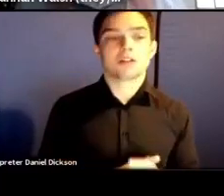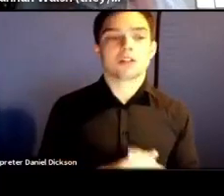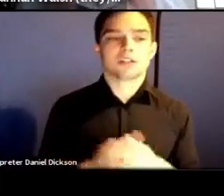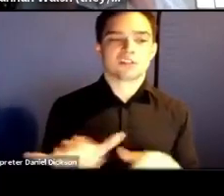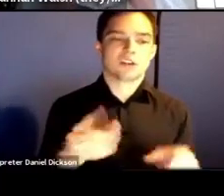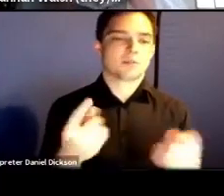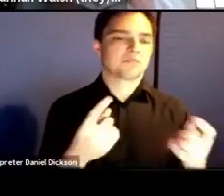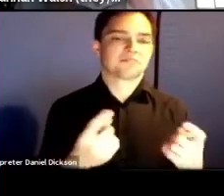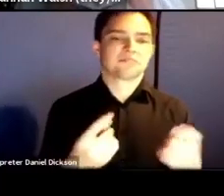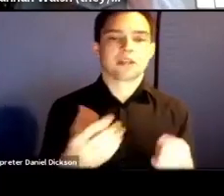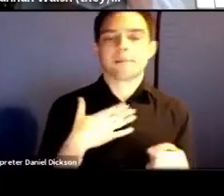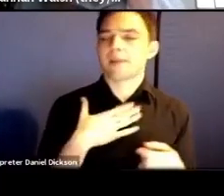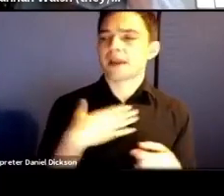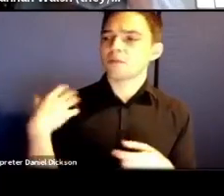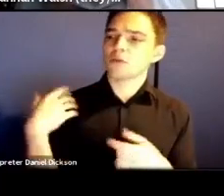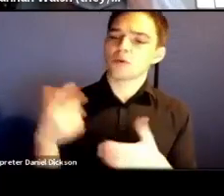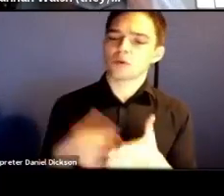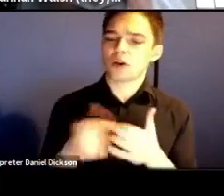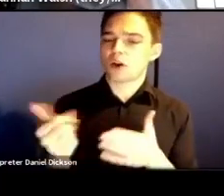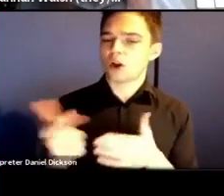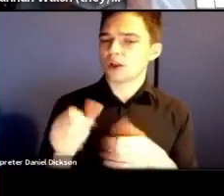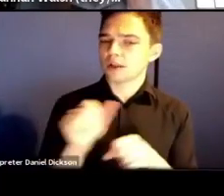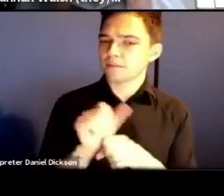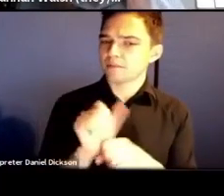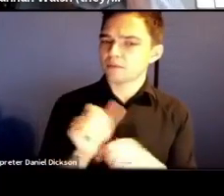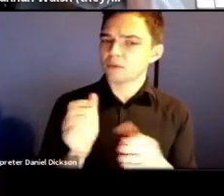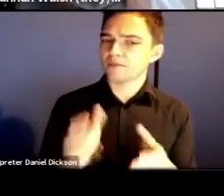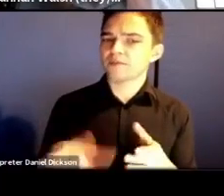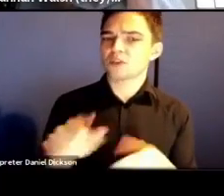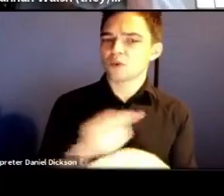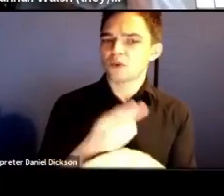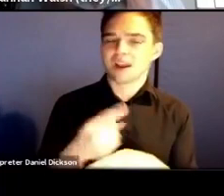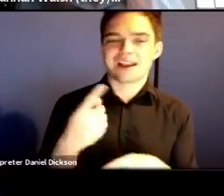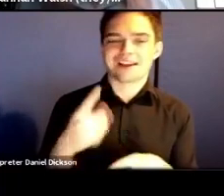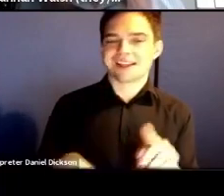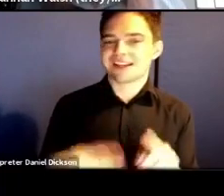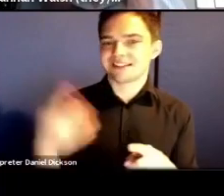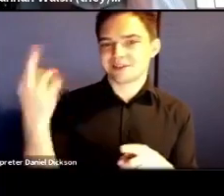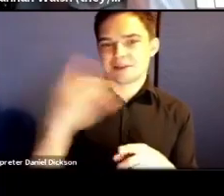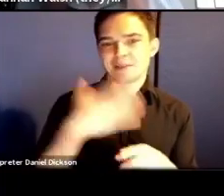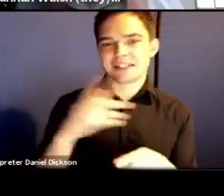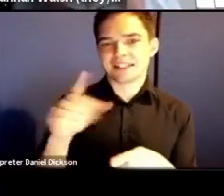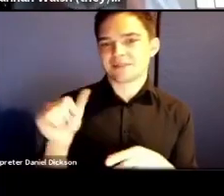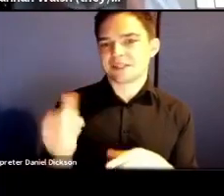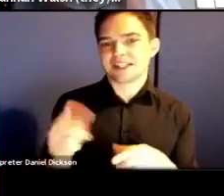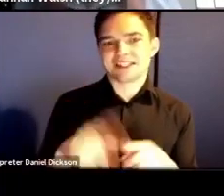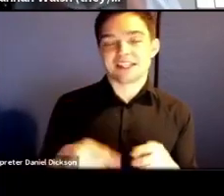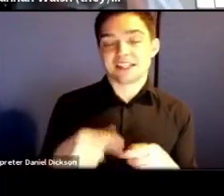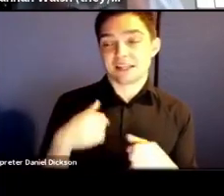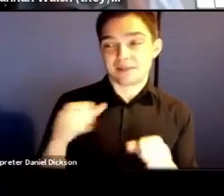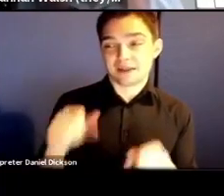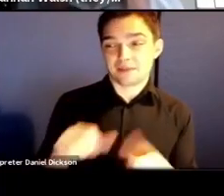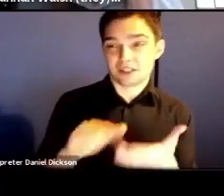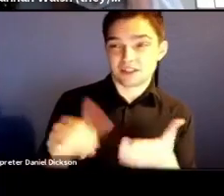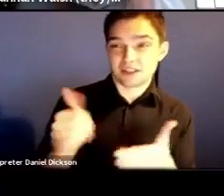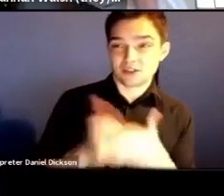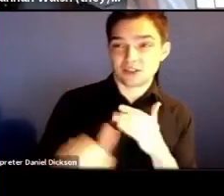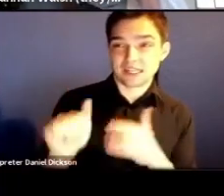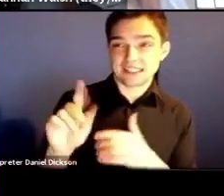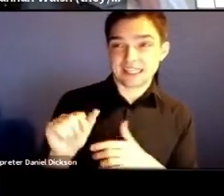get: my employer requires all employees to wear a mask. I can't wear one because of my disability. Can I be excused under the